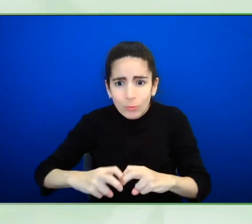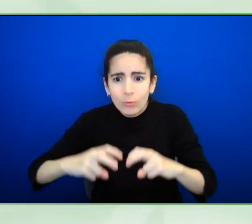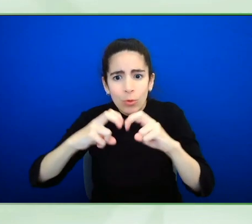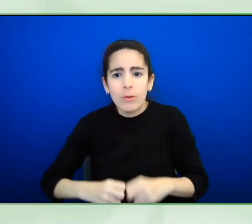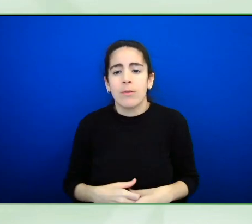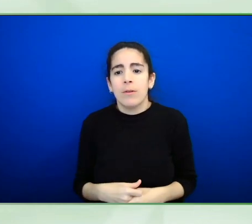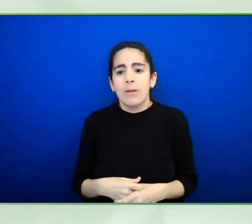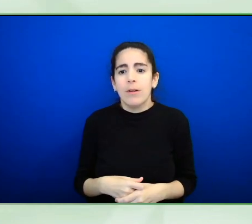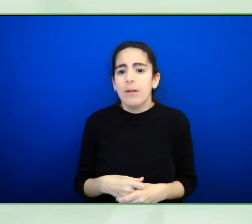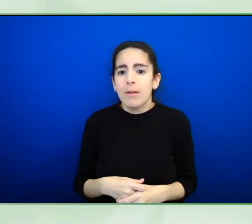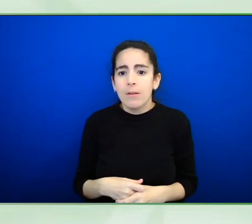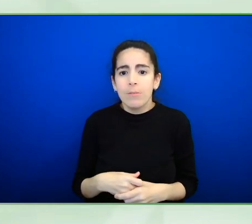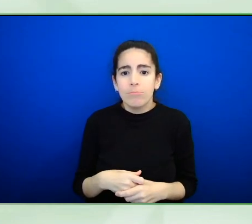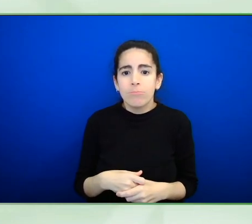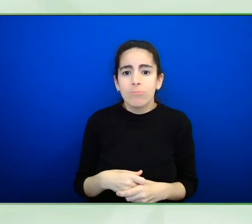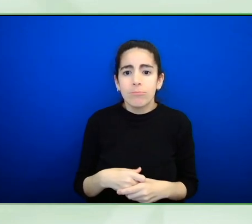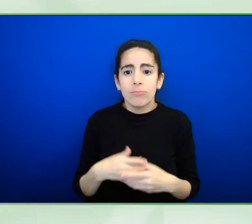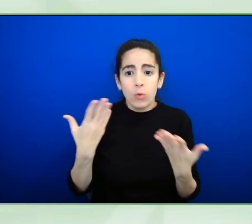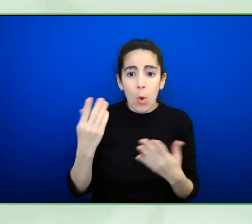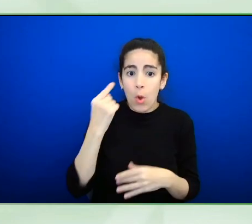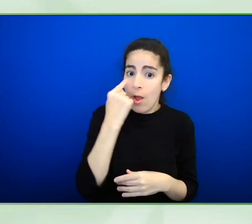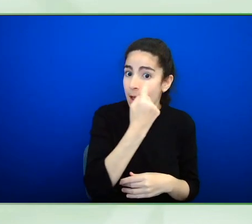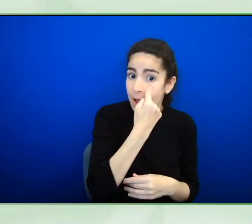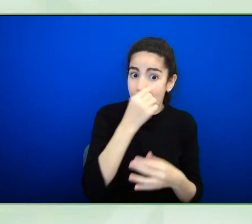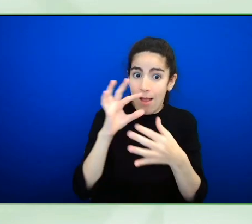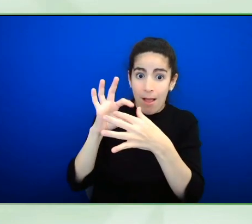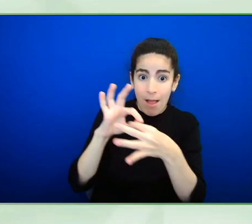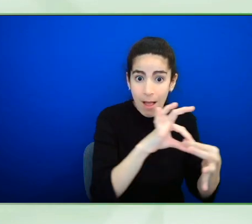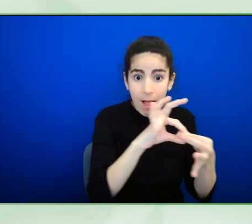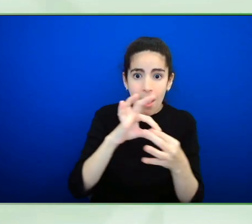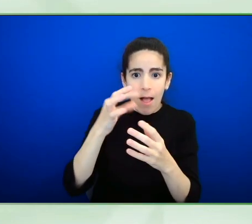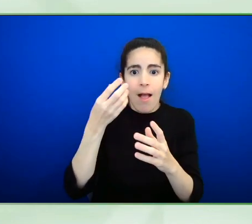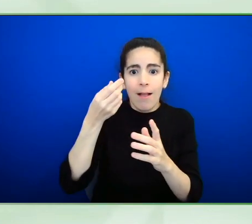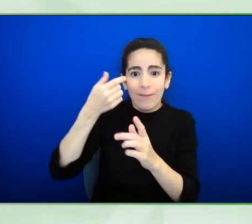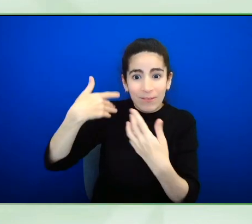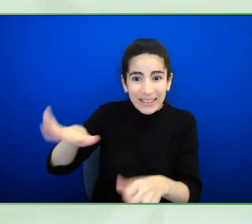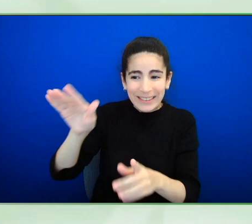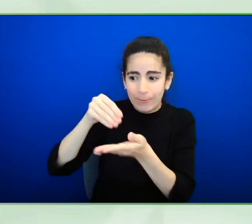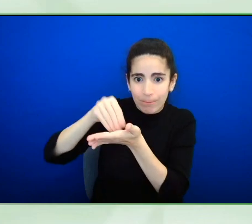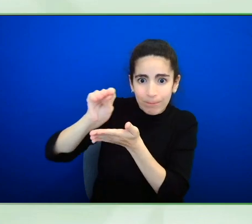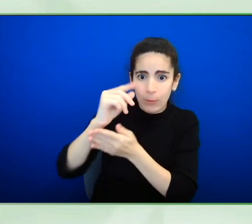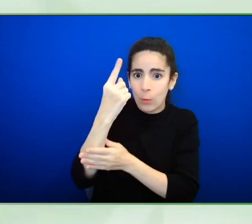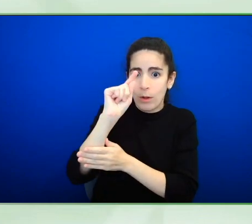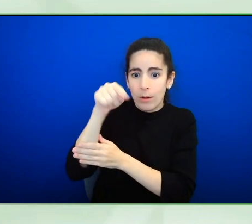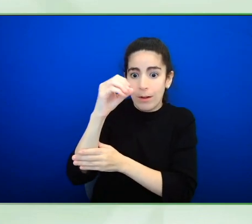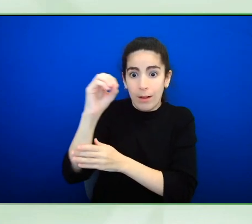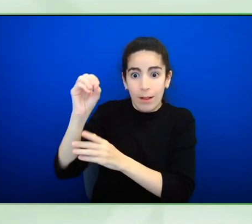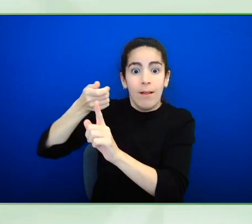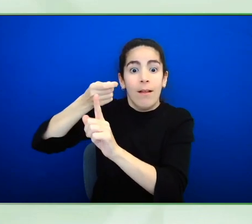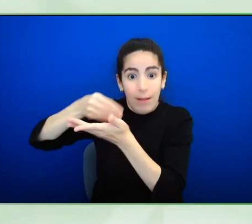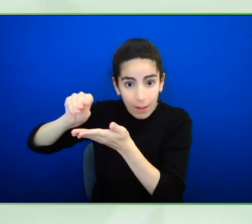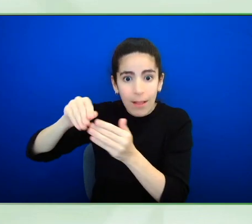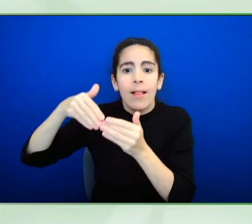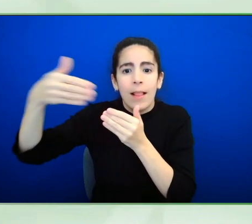for advocacy with the governments, because ultimately the next problem really is exactly as you said, we need to have more services